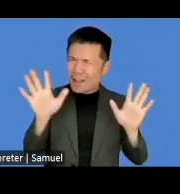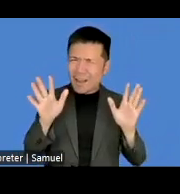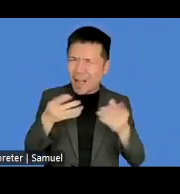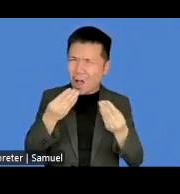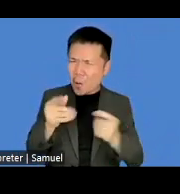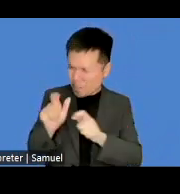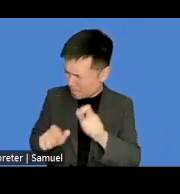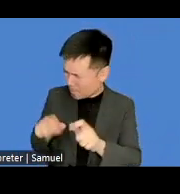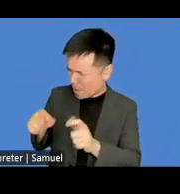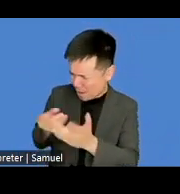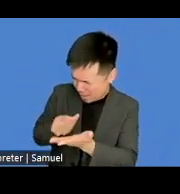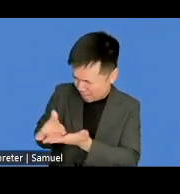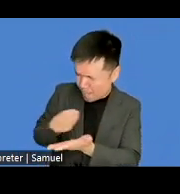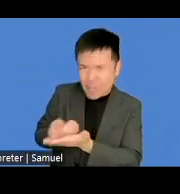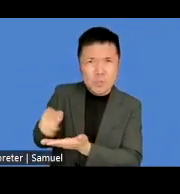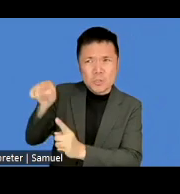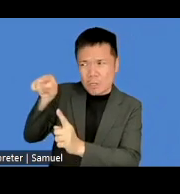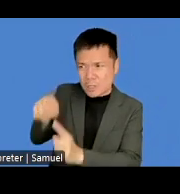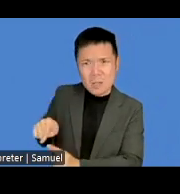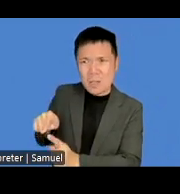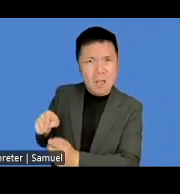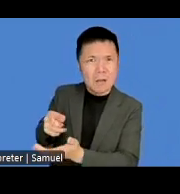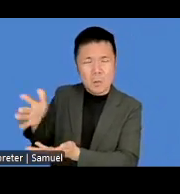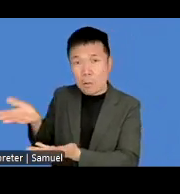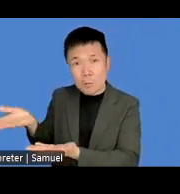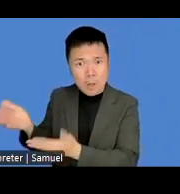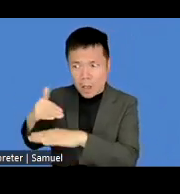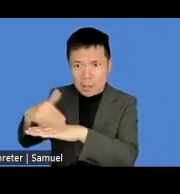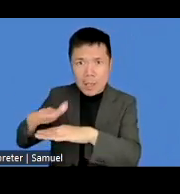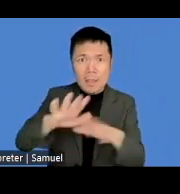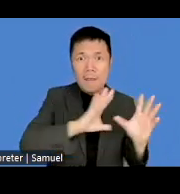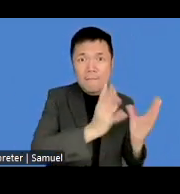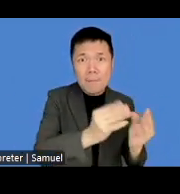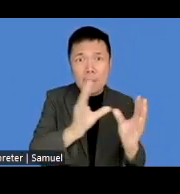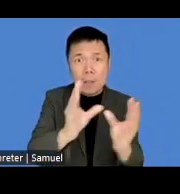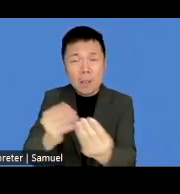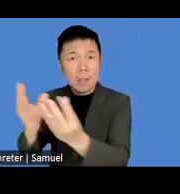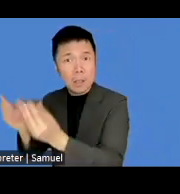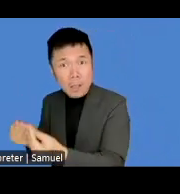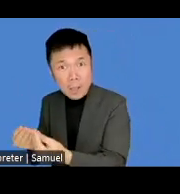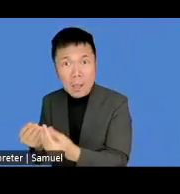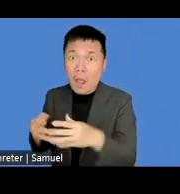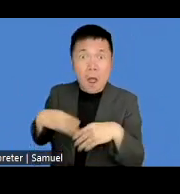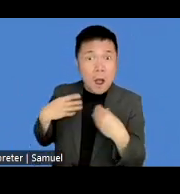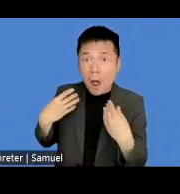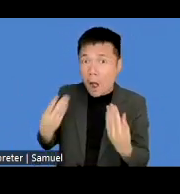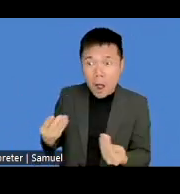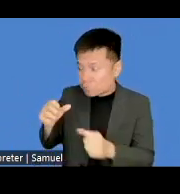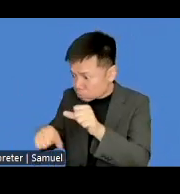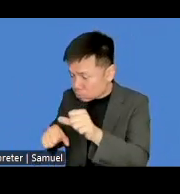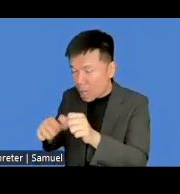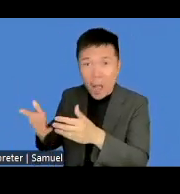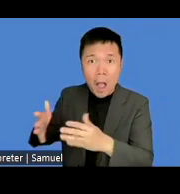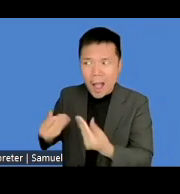home, what is the situation of the people who were taken home, how was the process undertaken. So there are